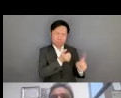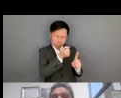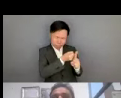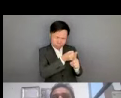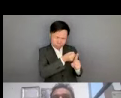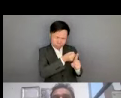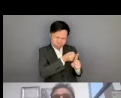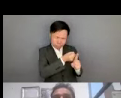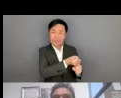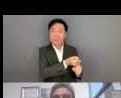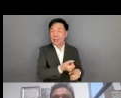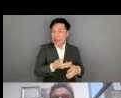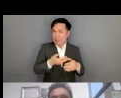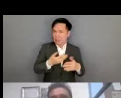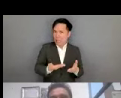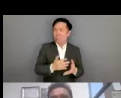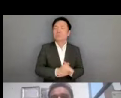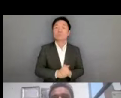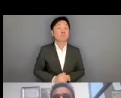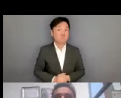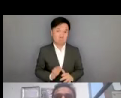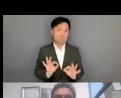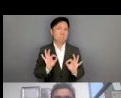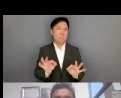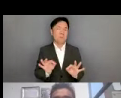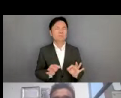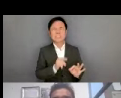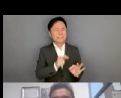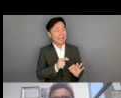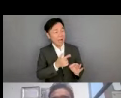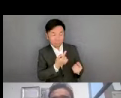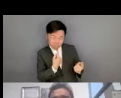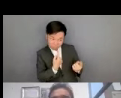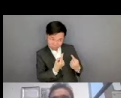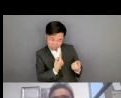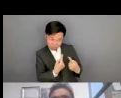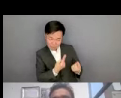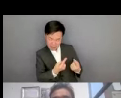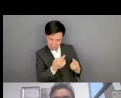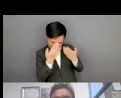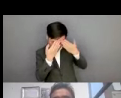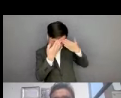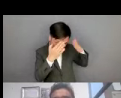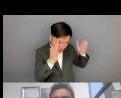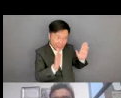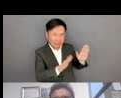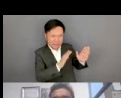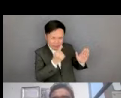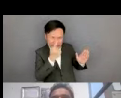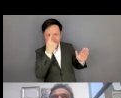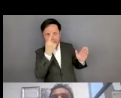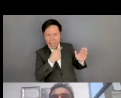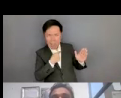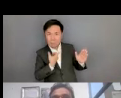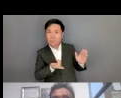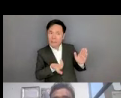some accessible, disability friendly, disability inclusive local level policies and budgets. And also